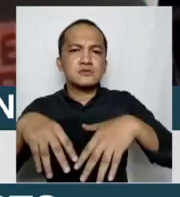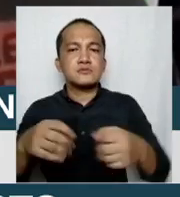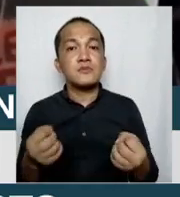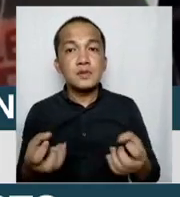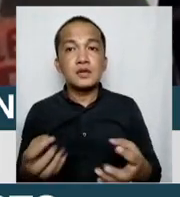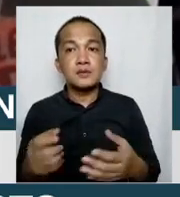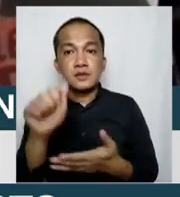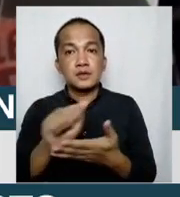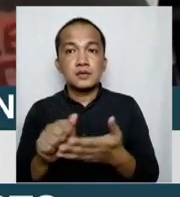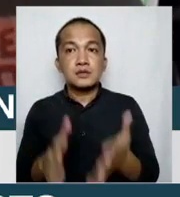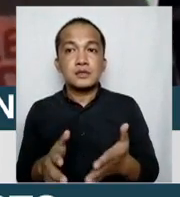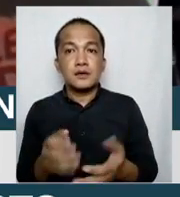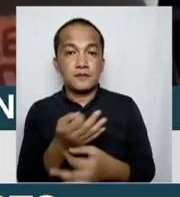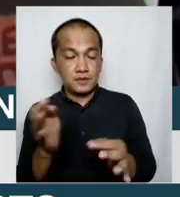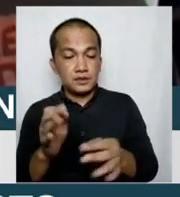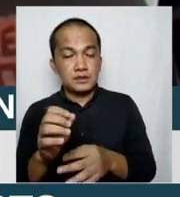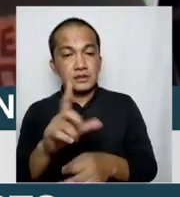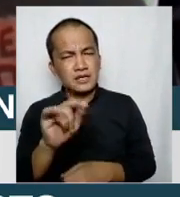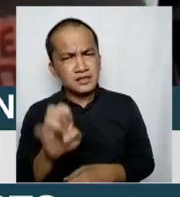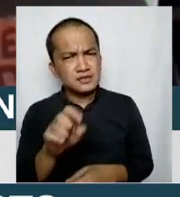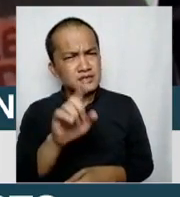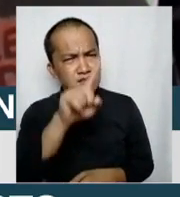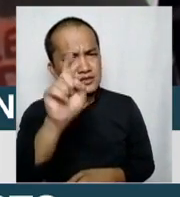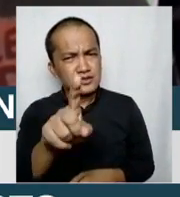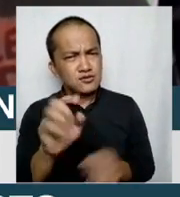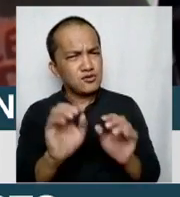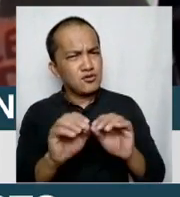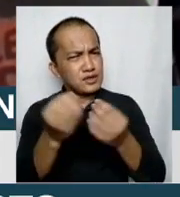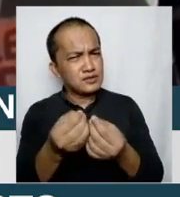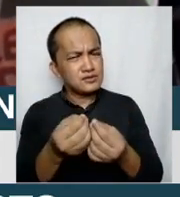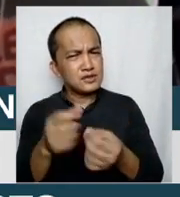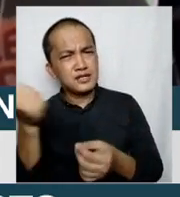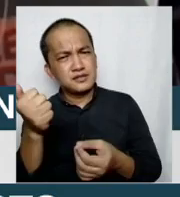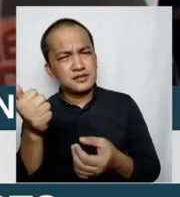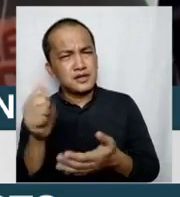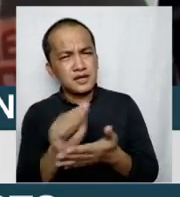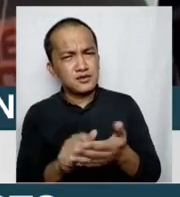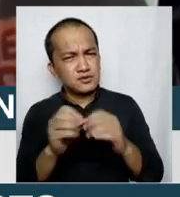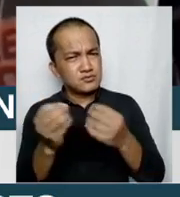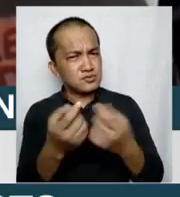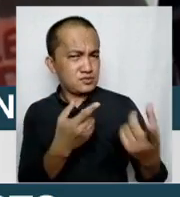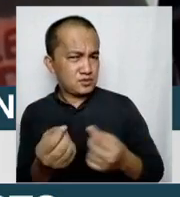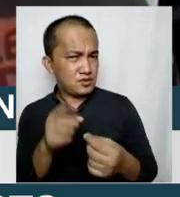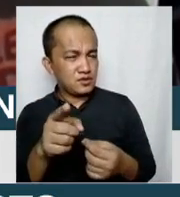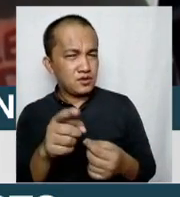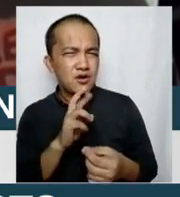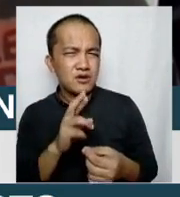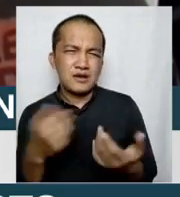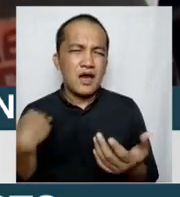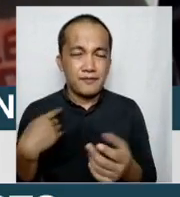are freelance. Is your organization and other artists' organizations doing something, or are you having talks on